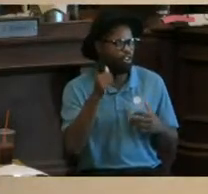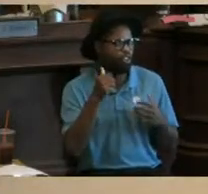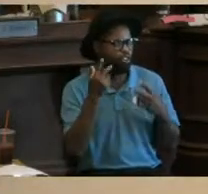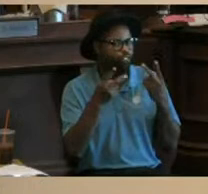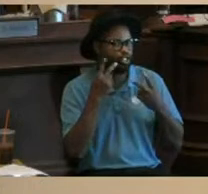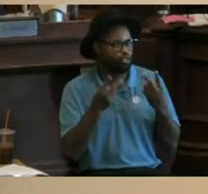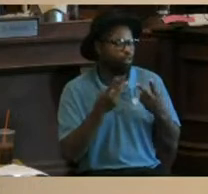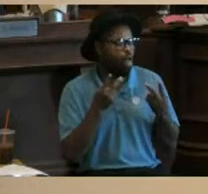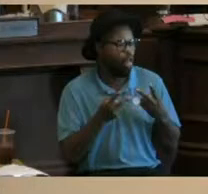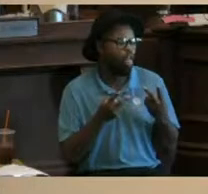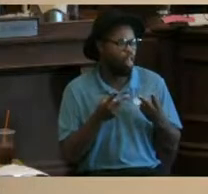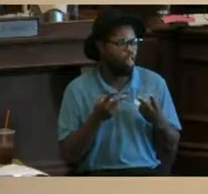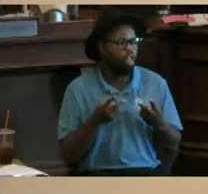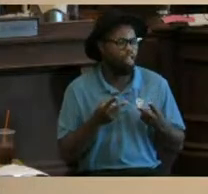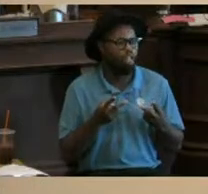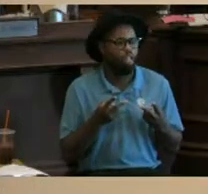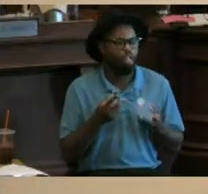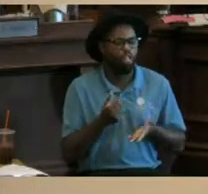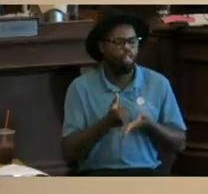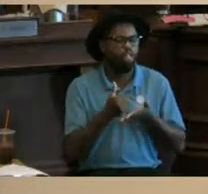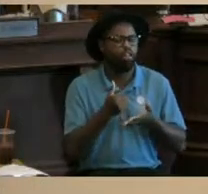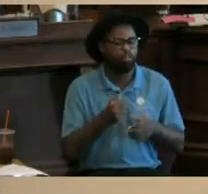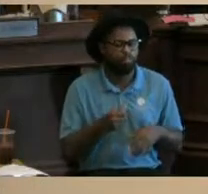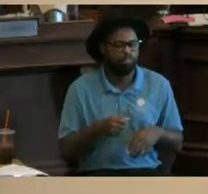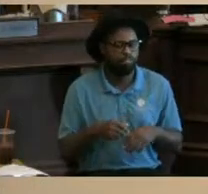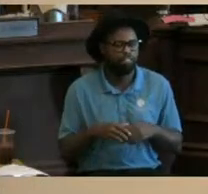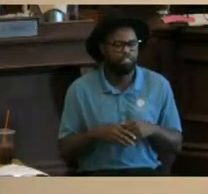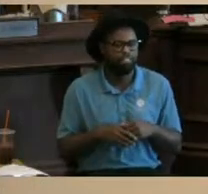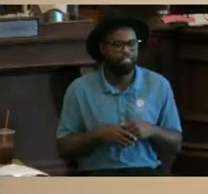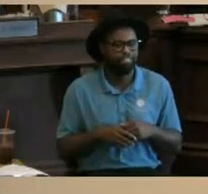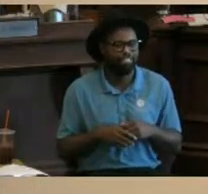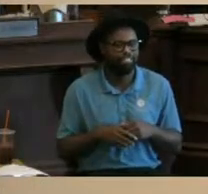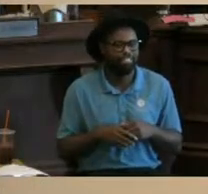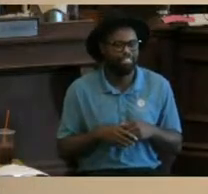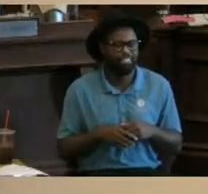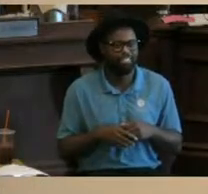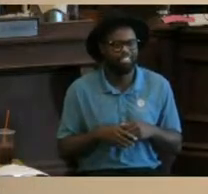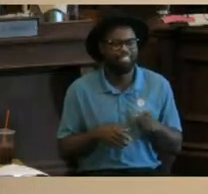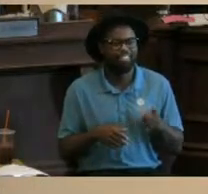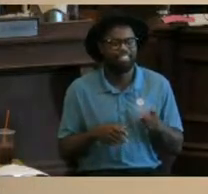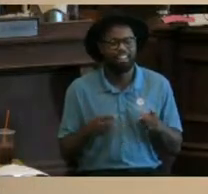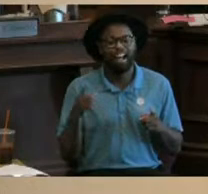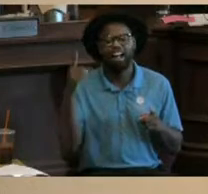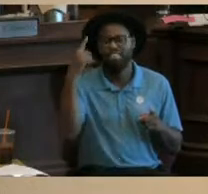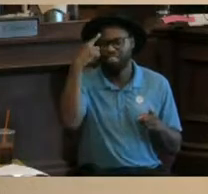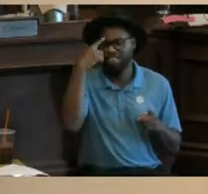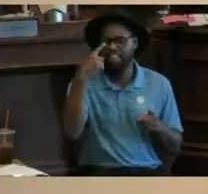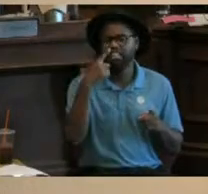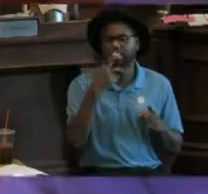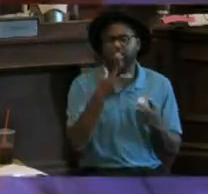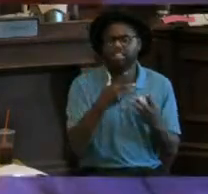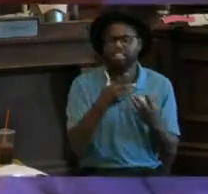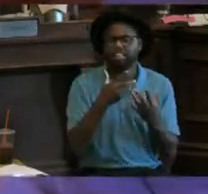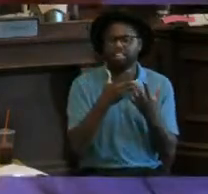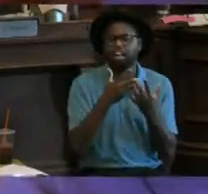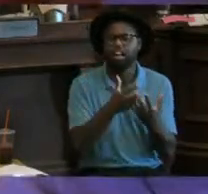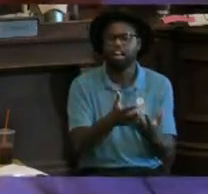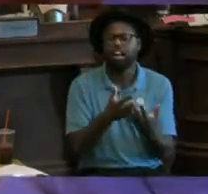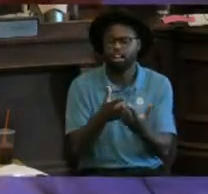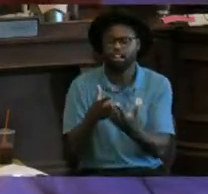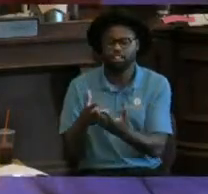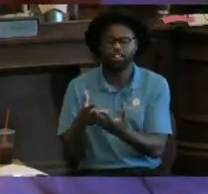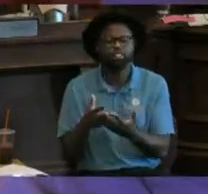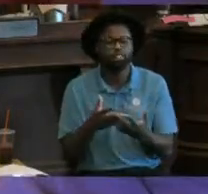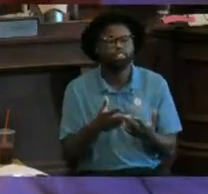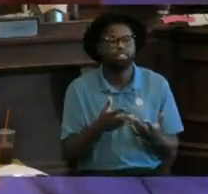okay. Thank you. We can sort that out. Thank you. Yeah, so I think there's compliancy issues where the state